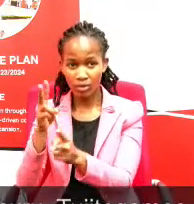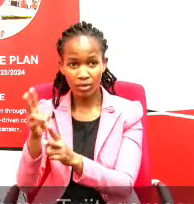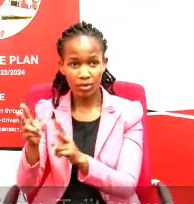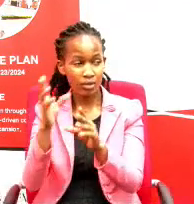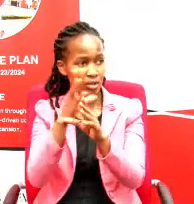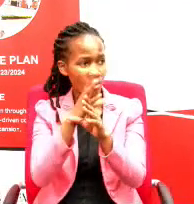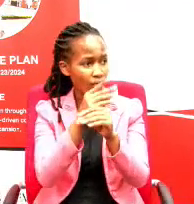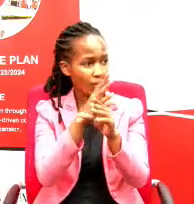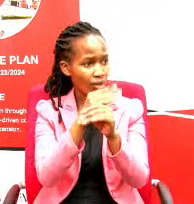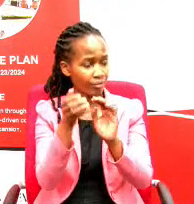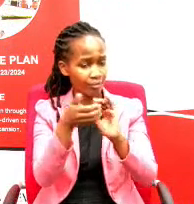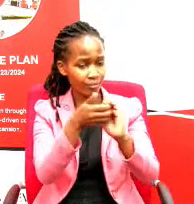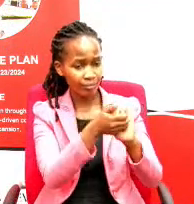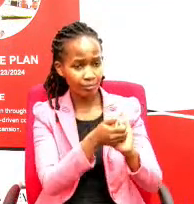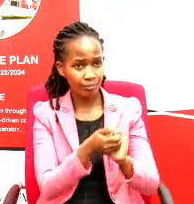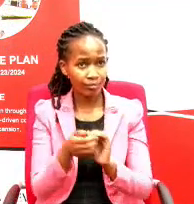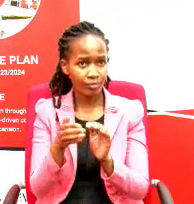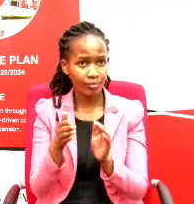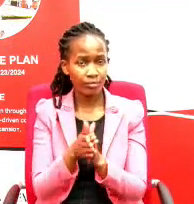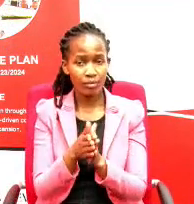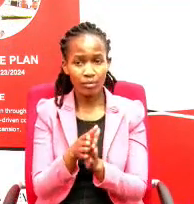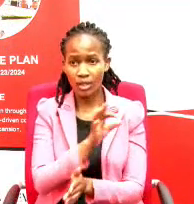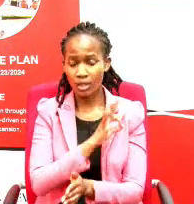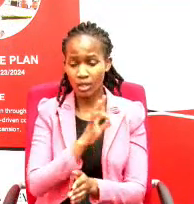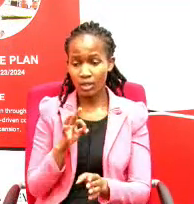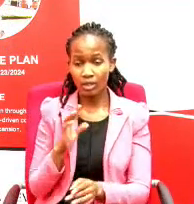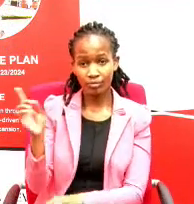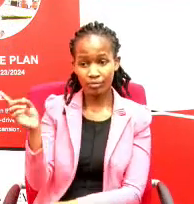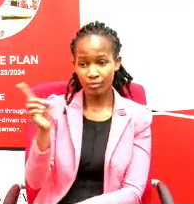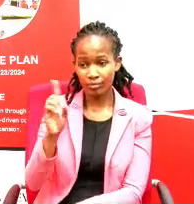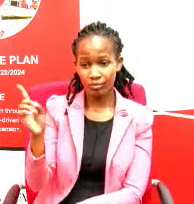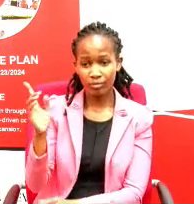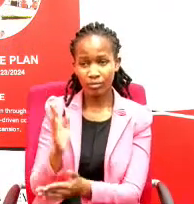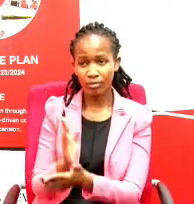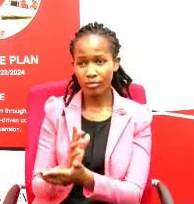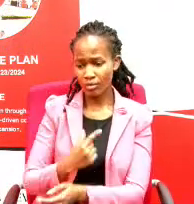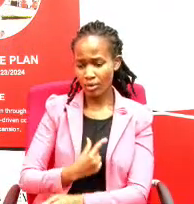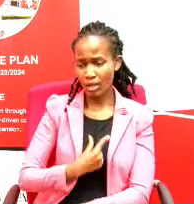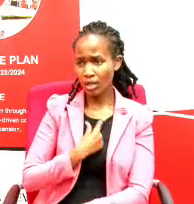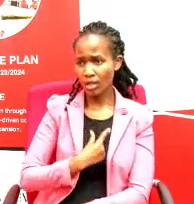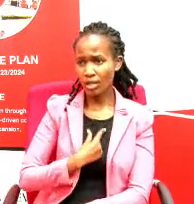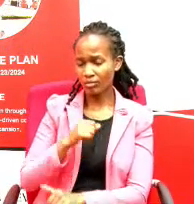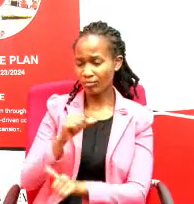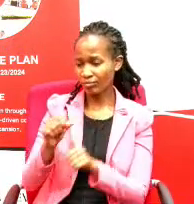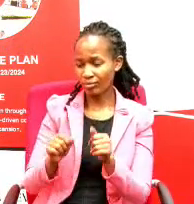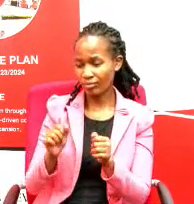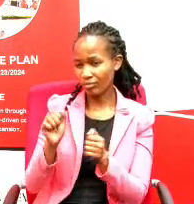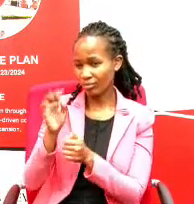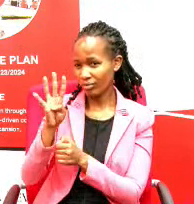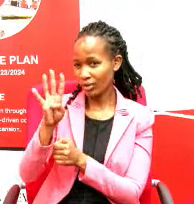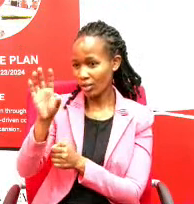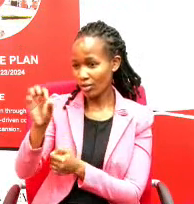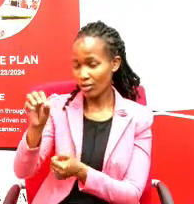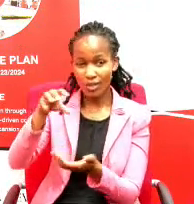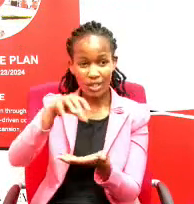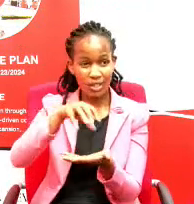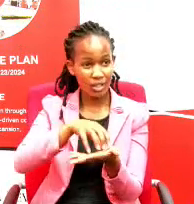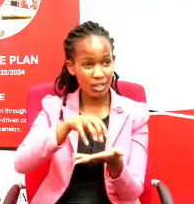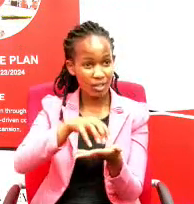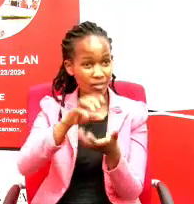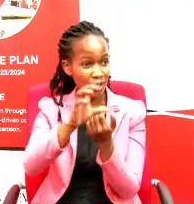virtual engagements with the staff in Nairobi, and we visited about 40